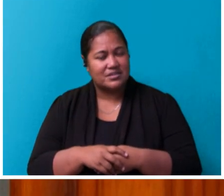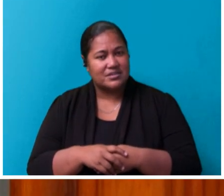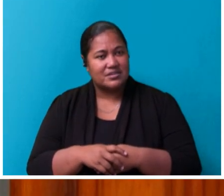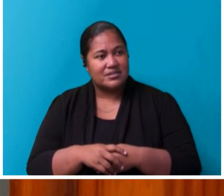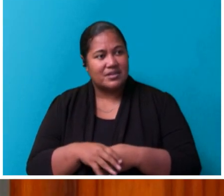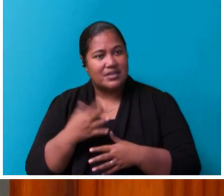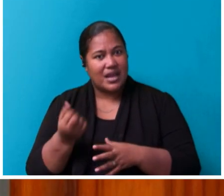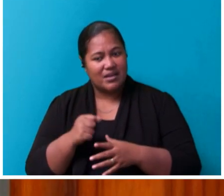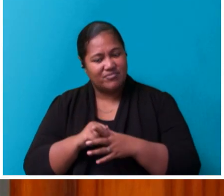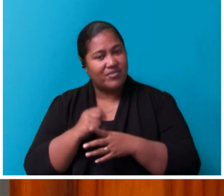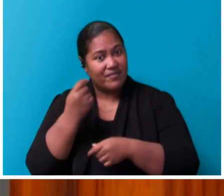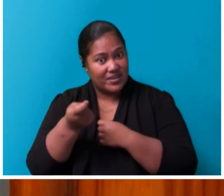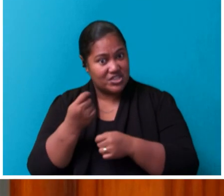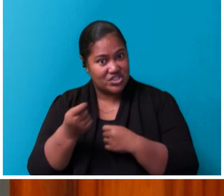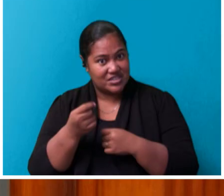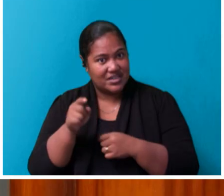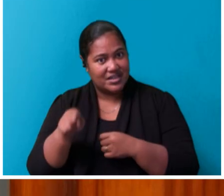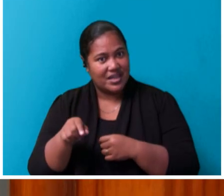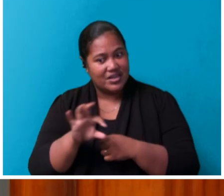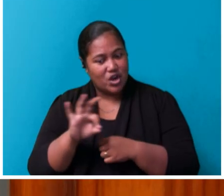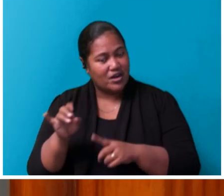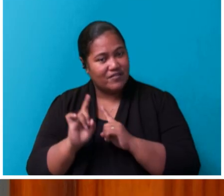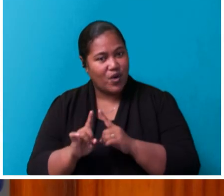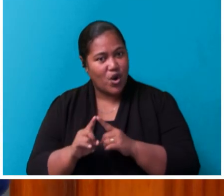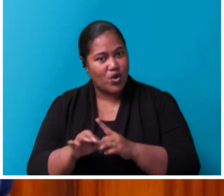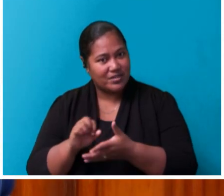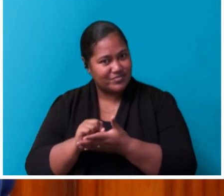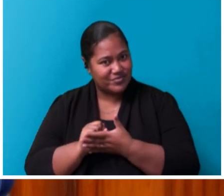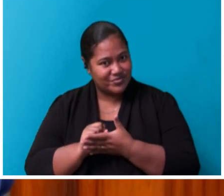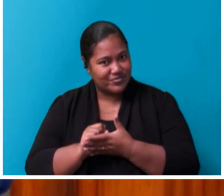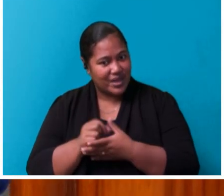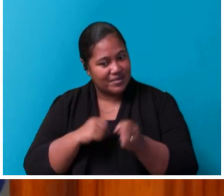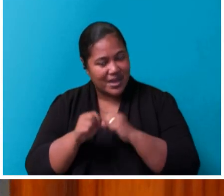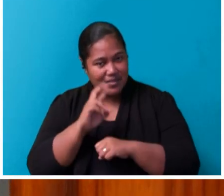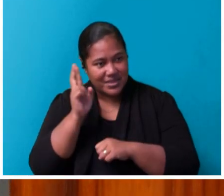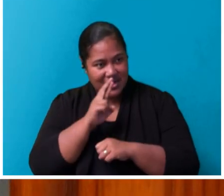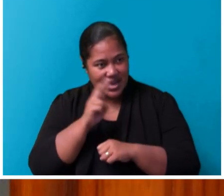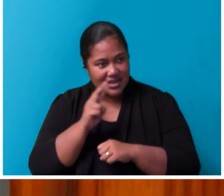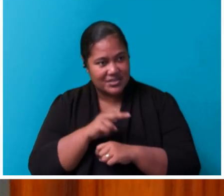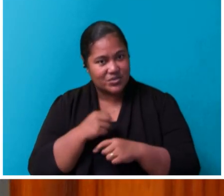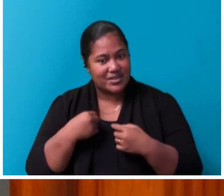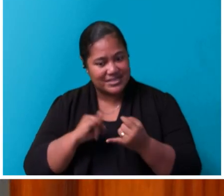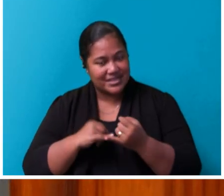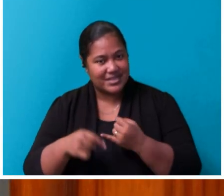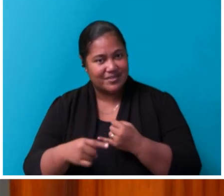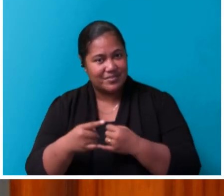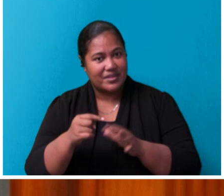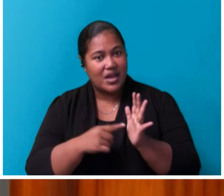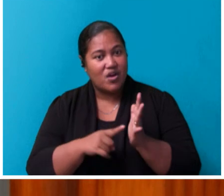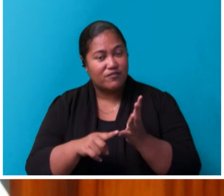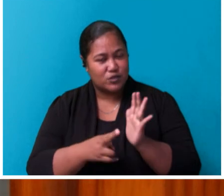IUU fishing that undermines the conservation efforts and poses a threat to the sustainability of tuna